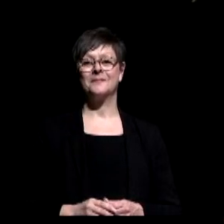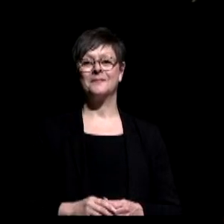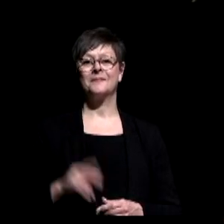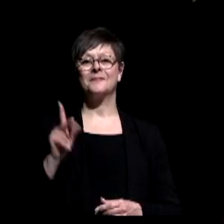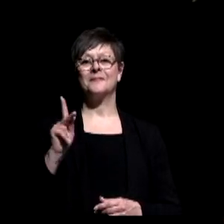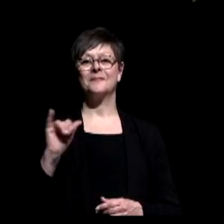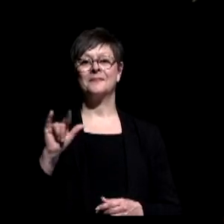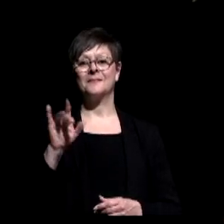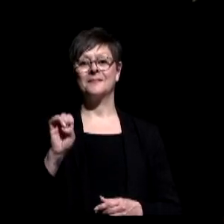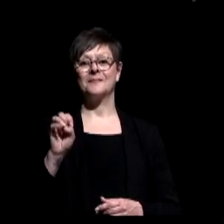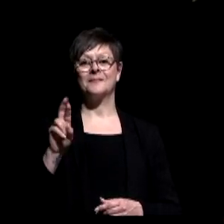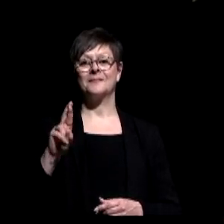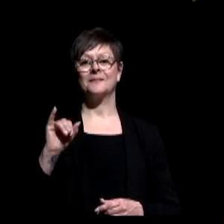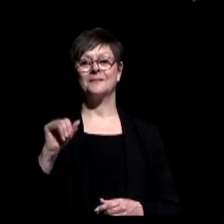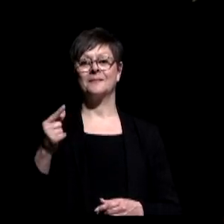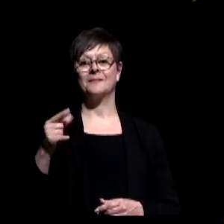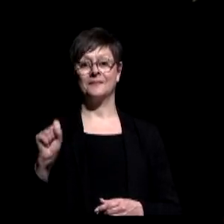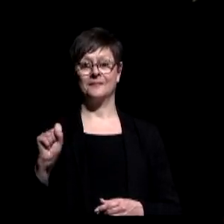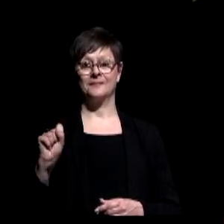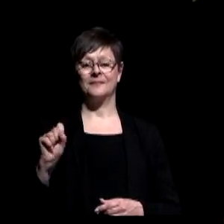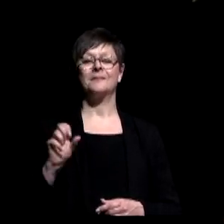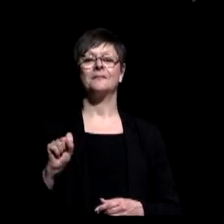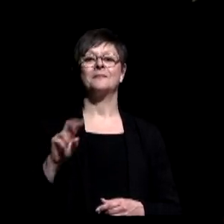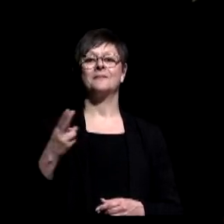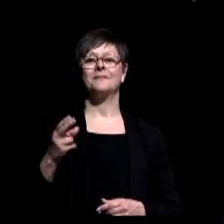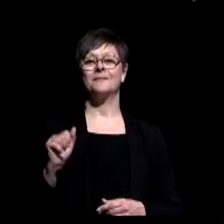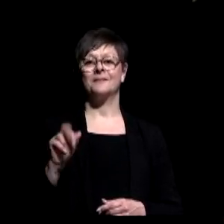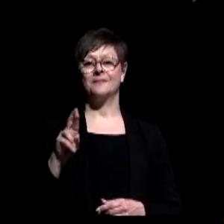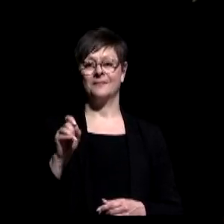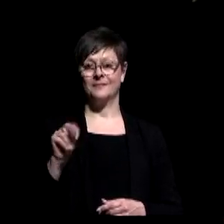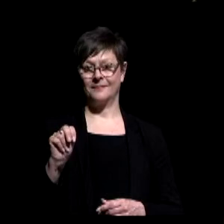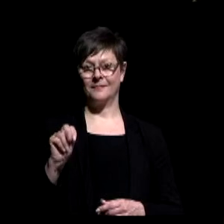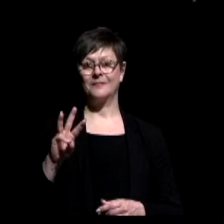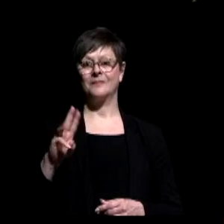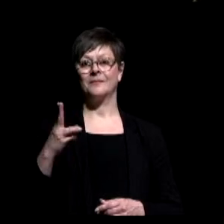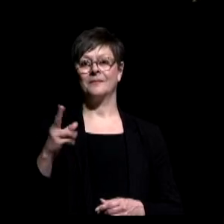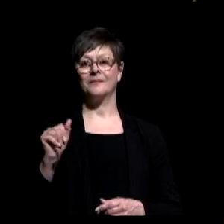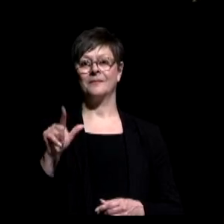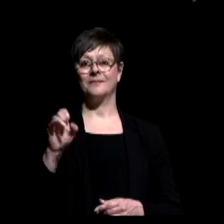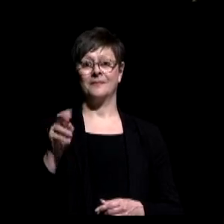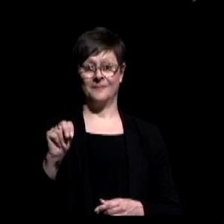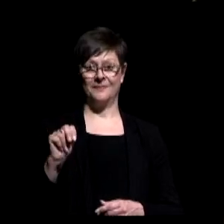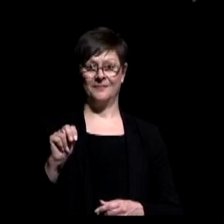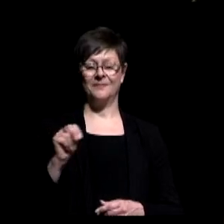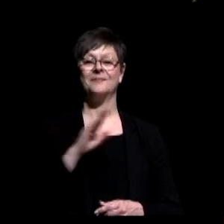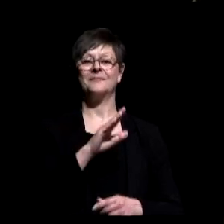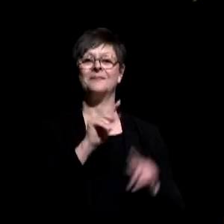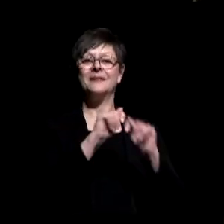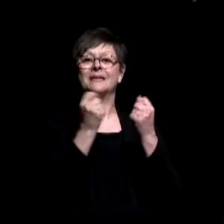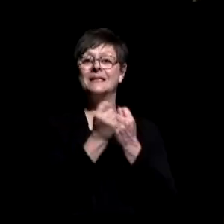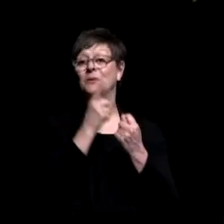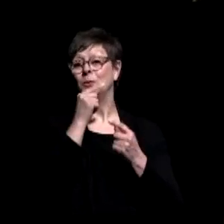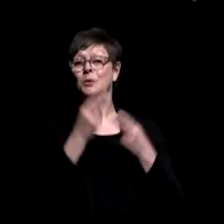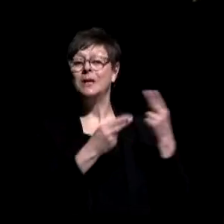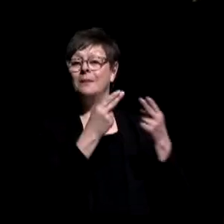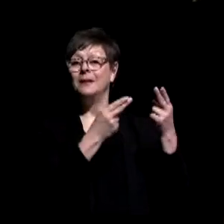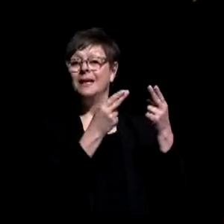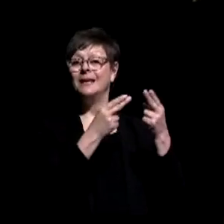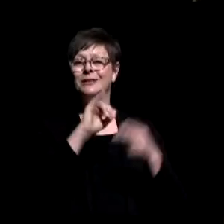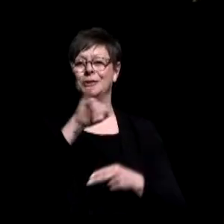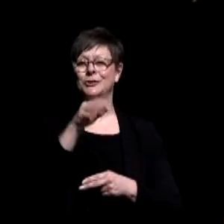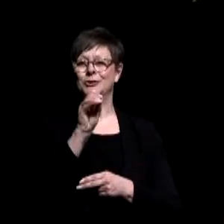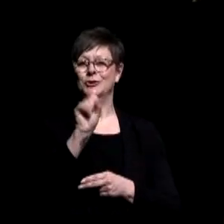Kyle Riggs, and Sharon Whalen. The team was nominated by Jennifer Cronin.